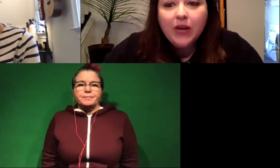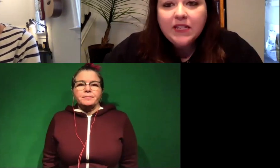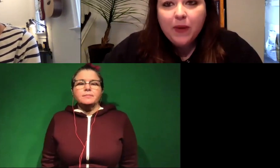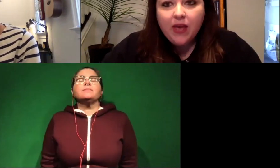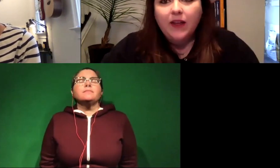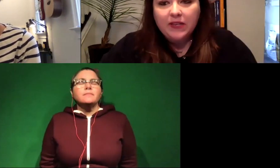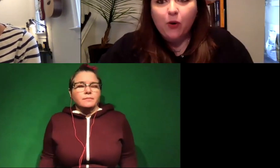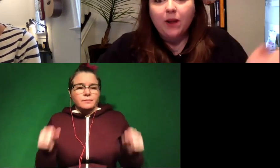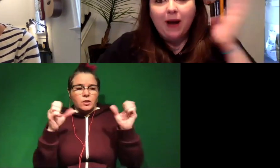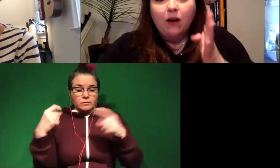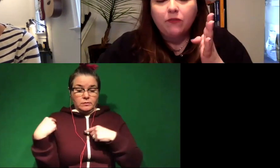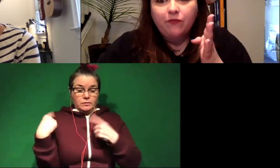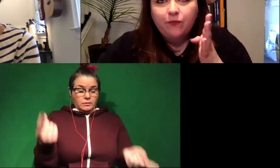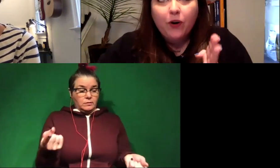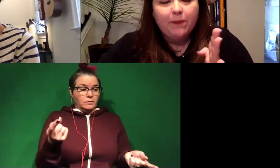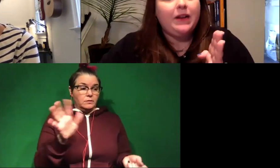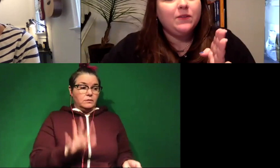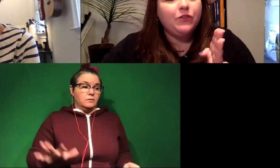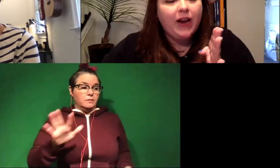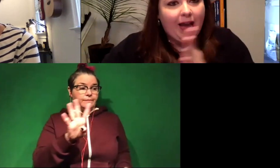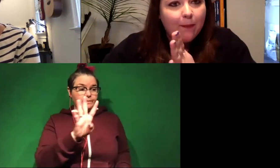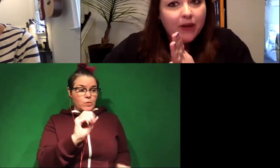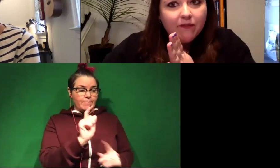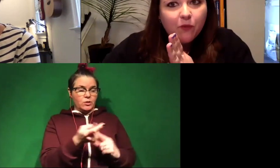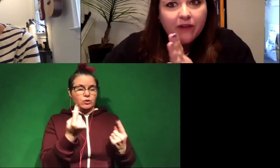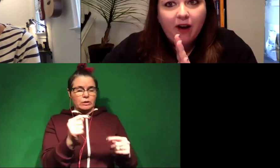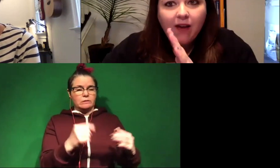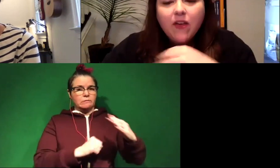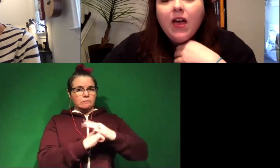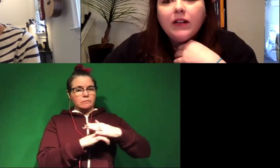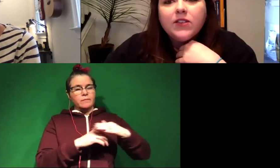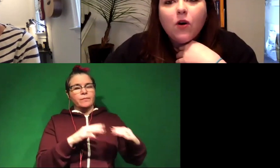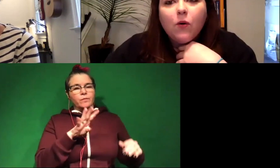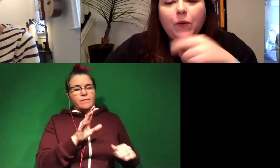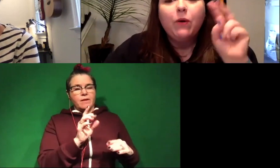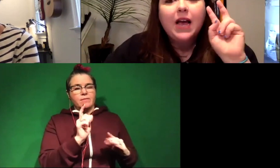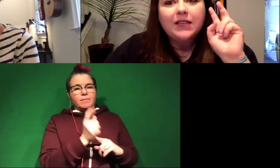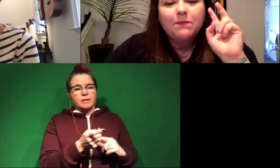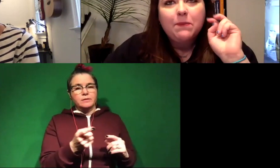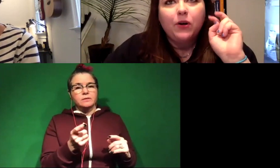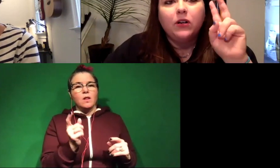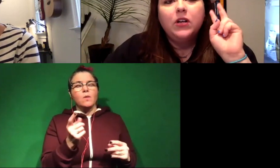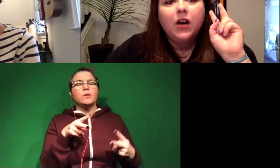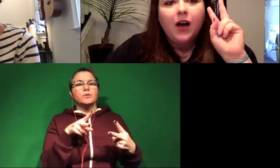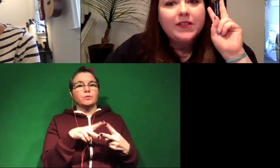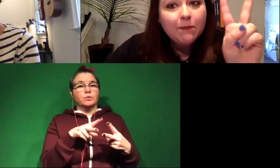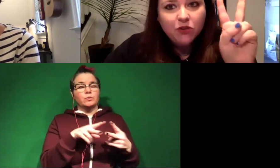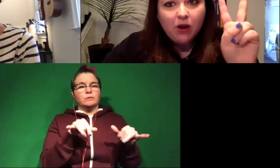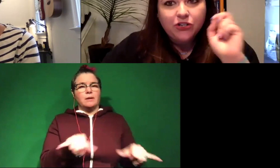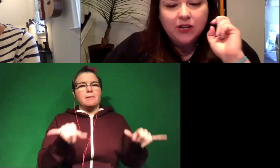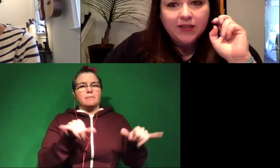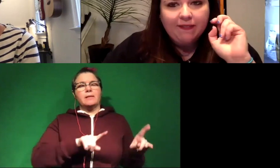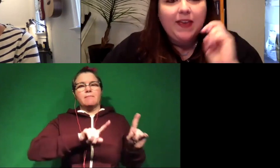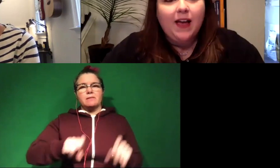Awesome. So it's been at this point about 40 minutes and we try to cap it at 45. And so we always ask people the same